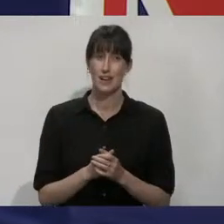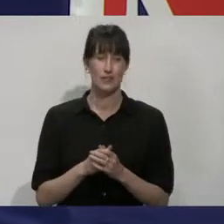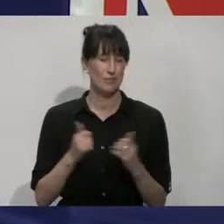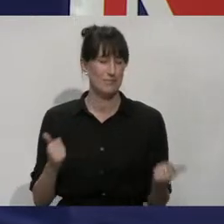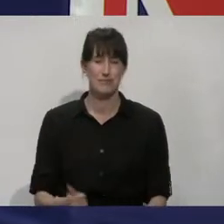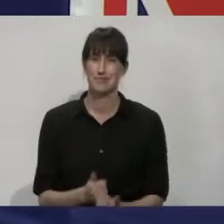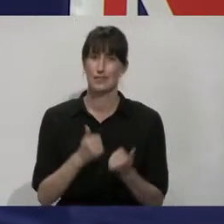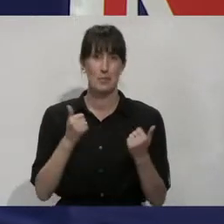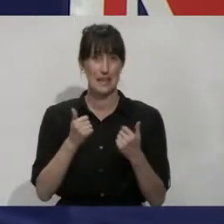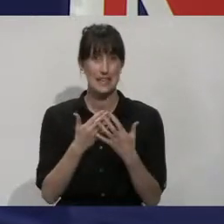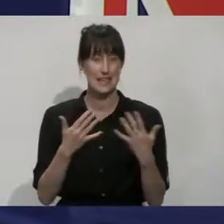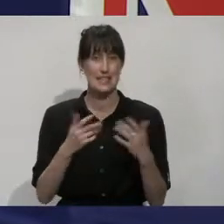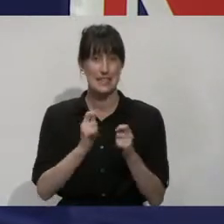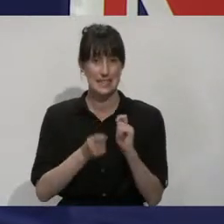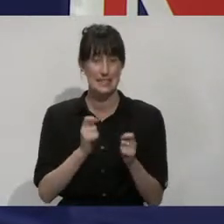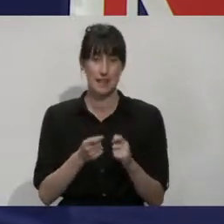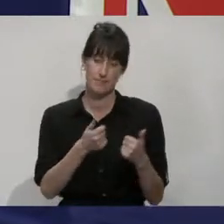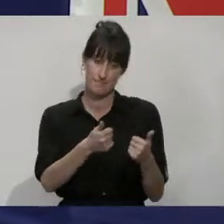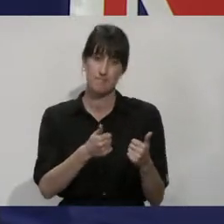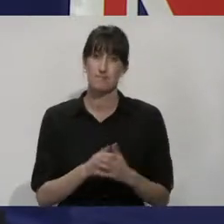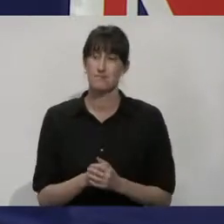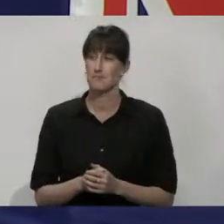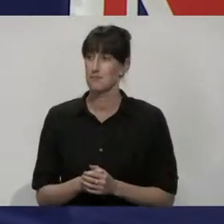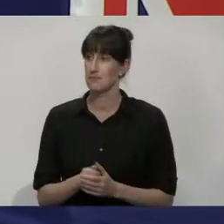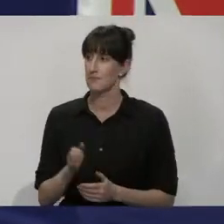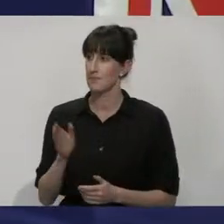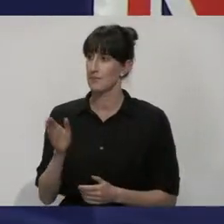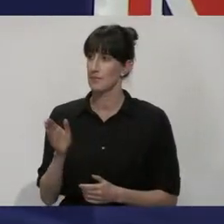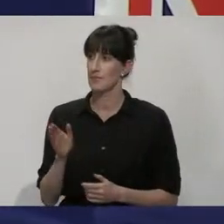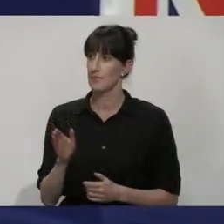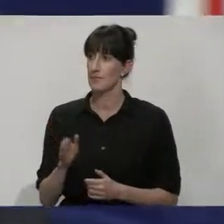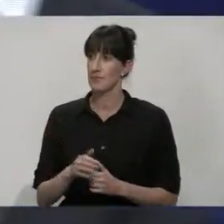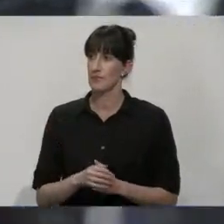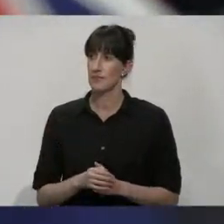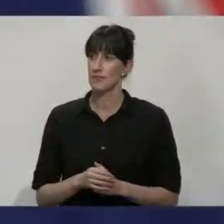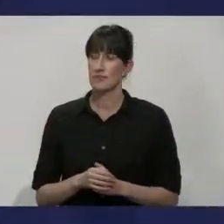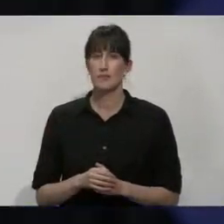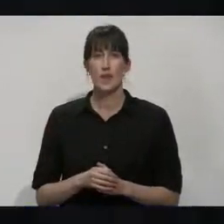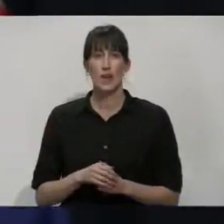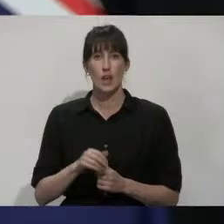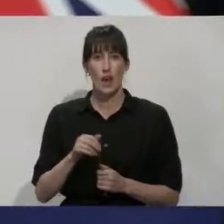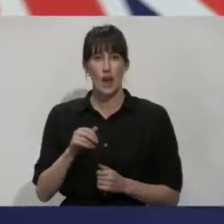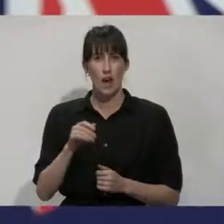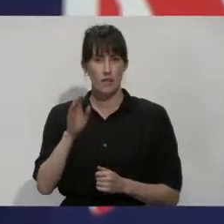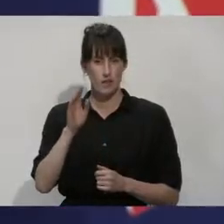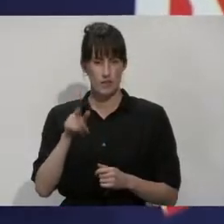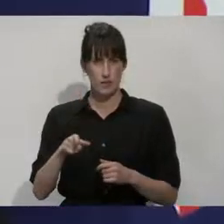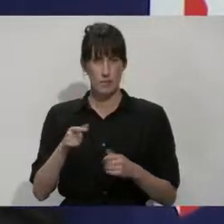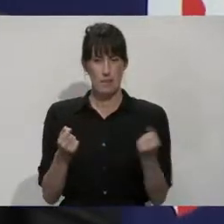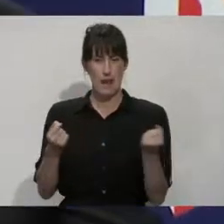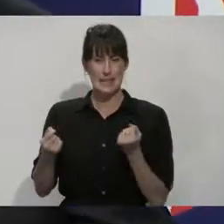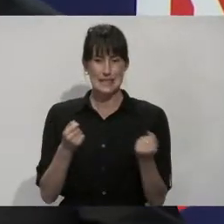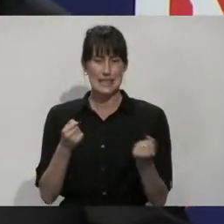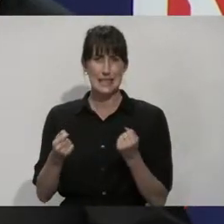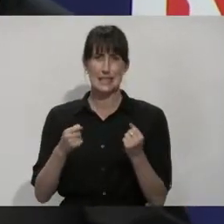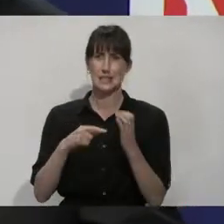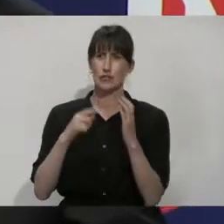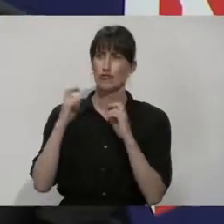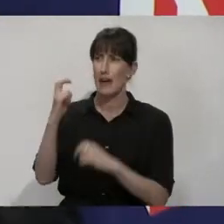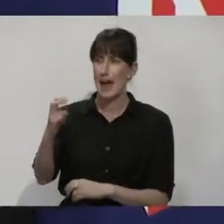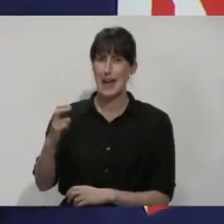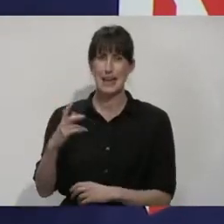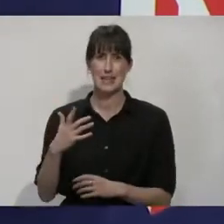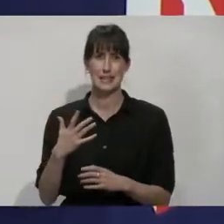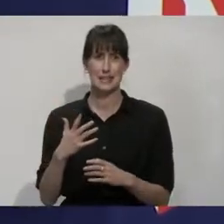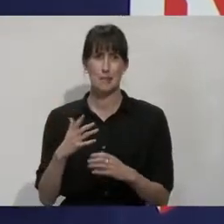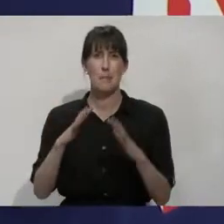outbreak. Why are public transport operators exempt from displaying QR codes? You're in such close proximity to people there,